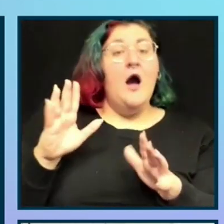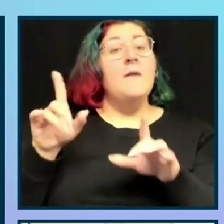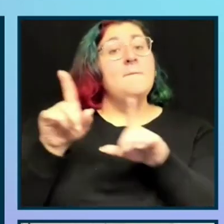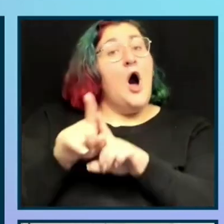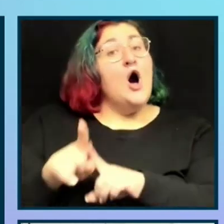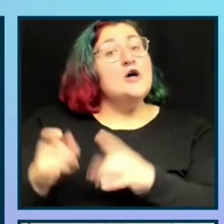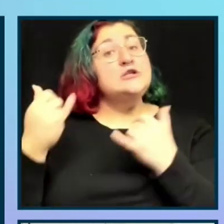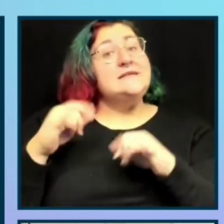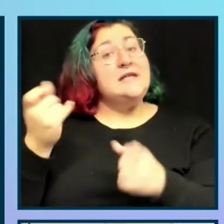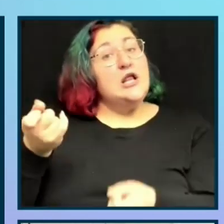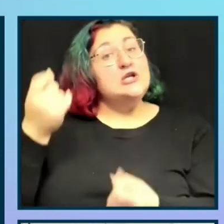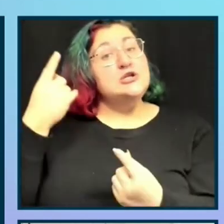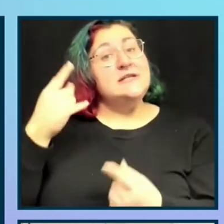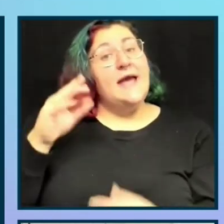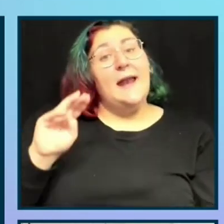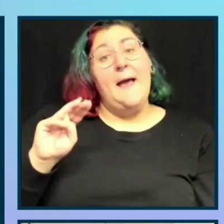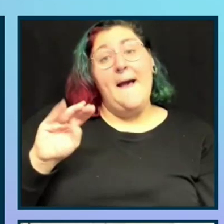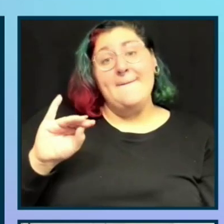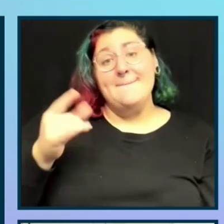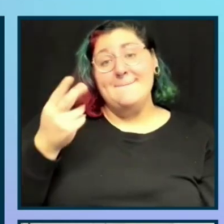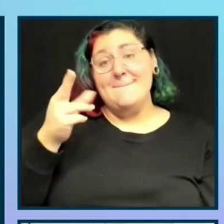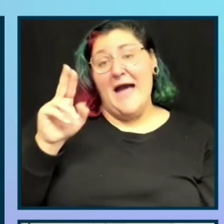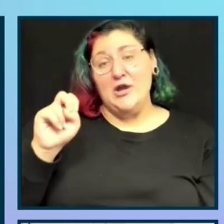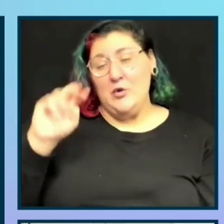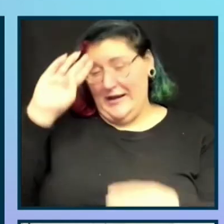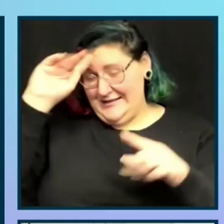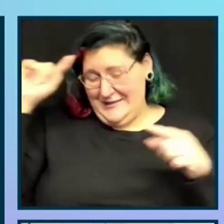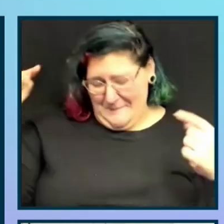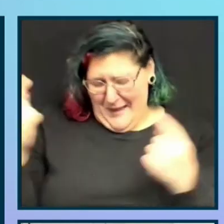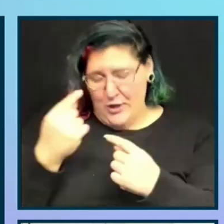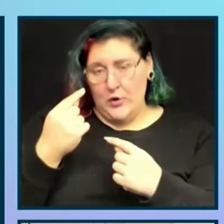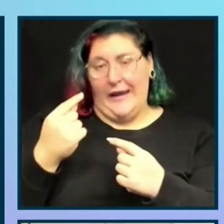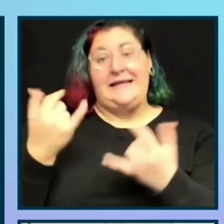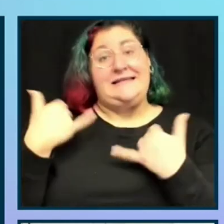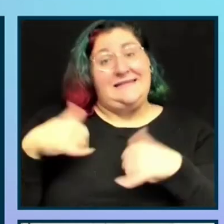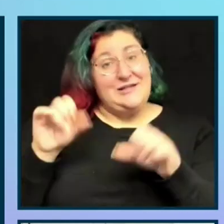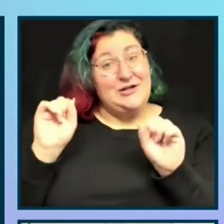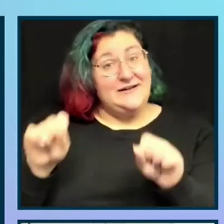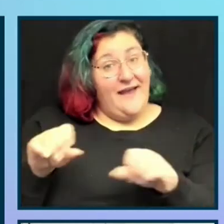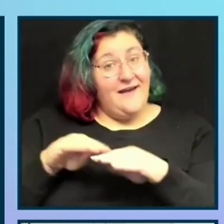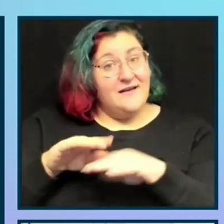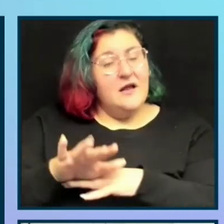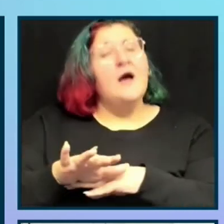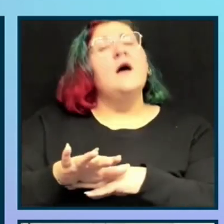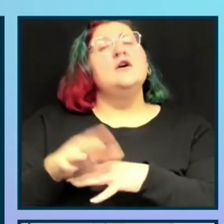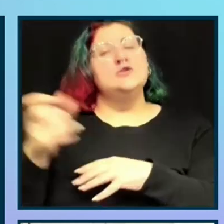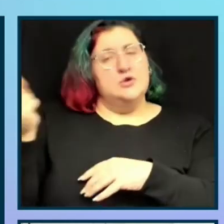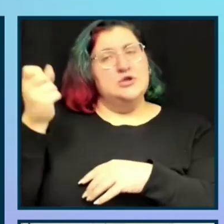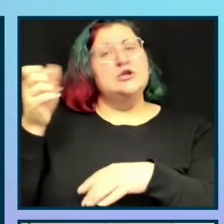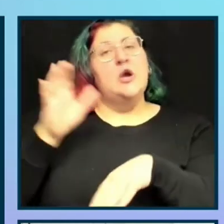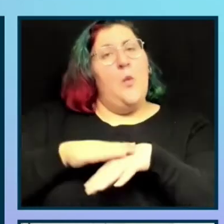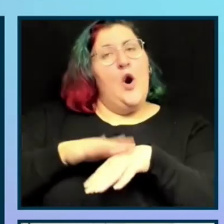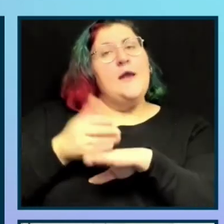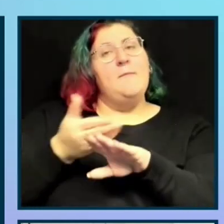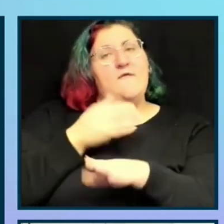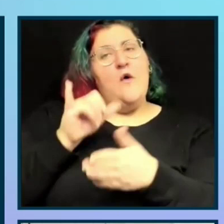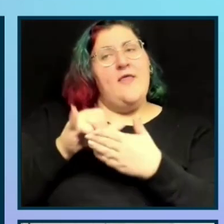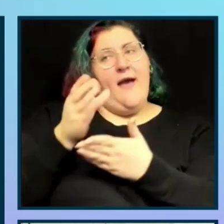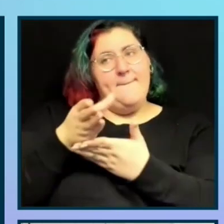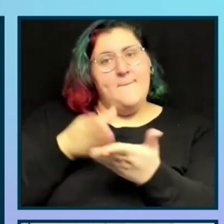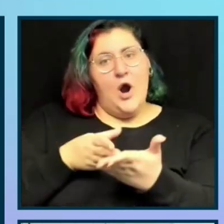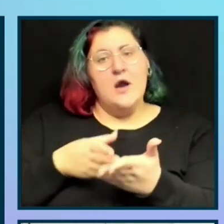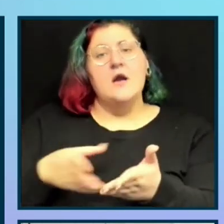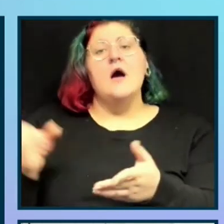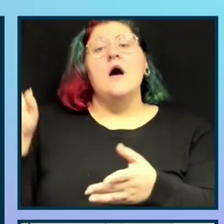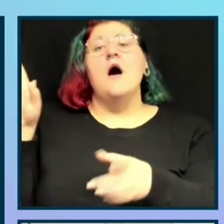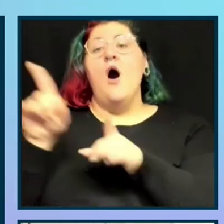the presentation. And then we have Eric Bailey's presentation, Be the Villain, and there's 2 screenshots from that